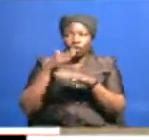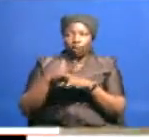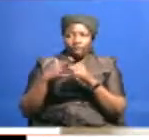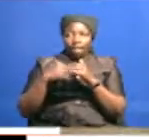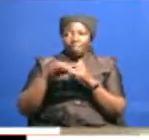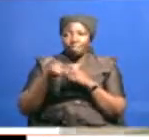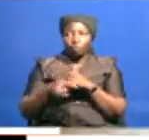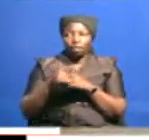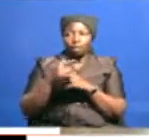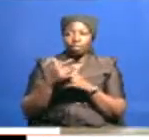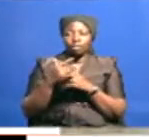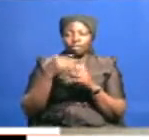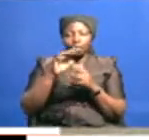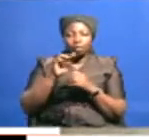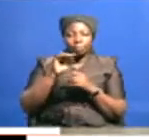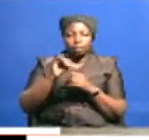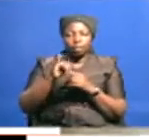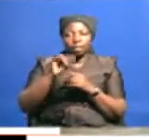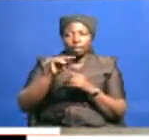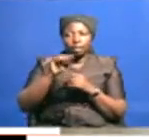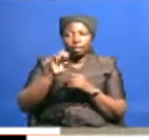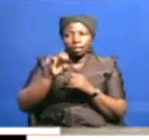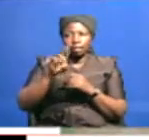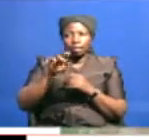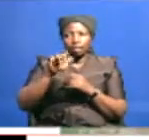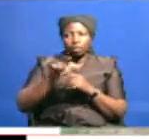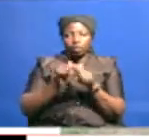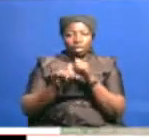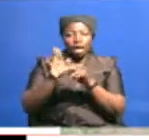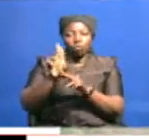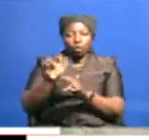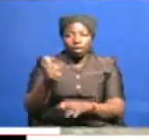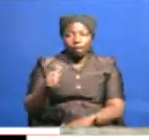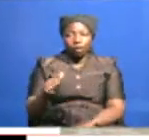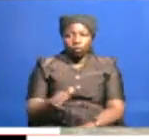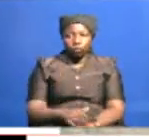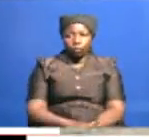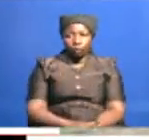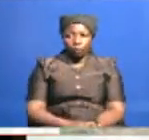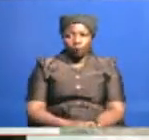yet to be exploited. Frederick Mwoki for Lunchtime News.